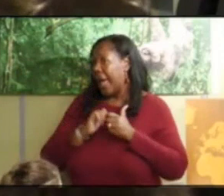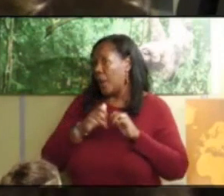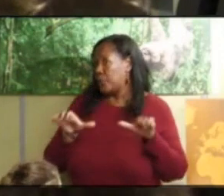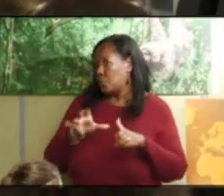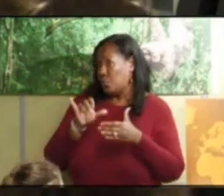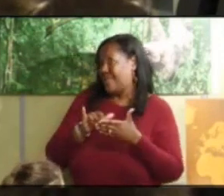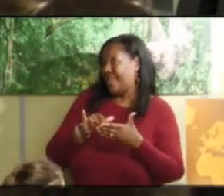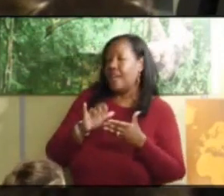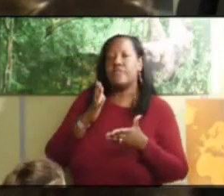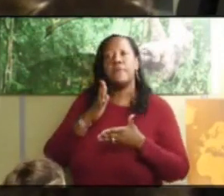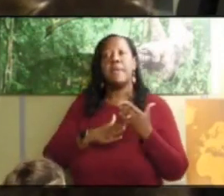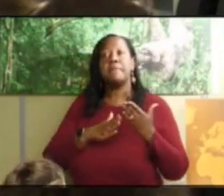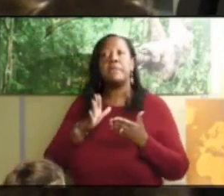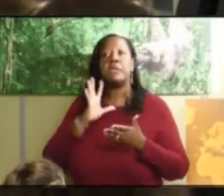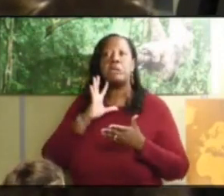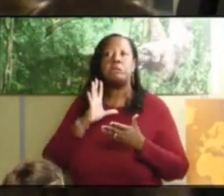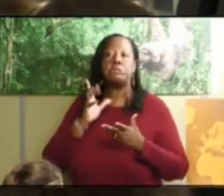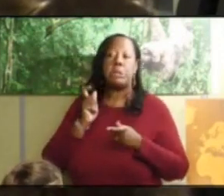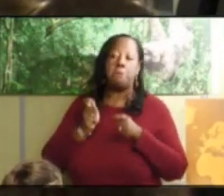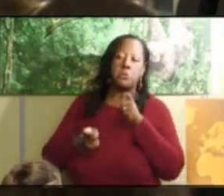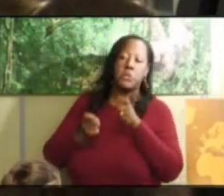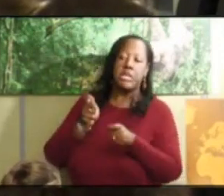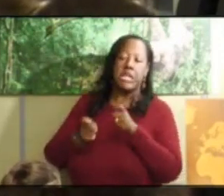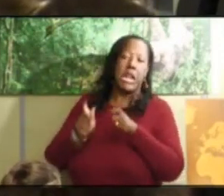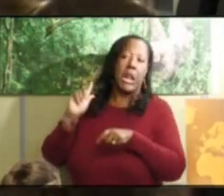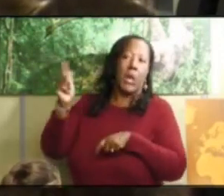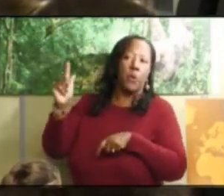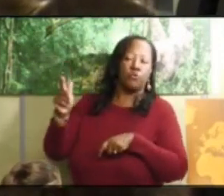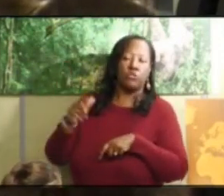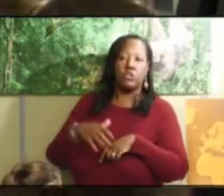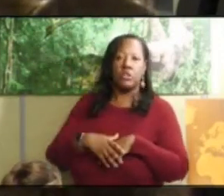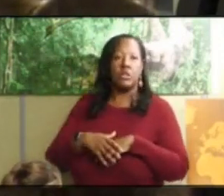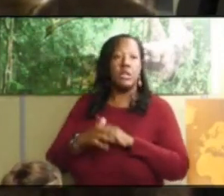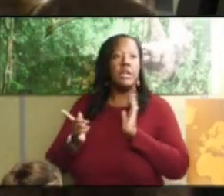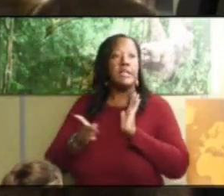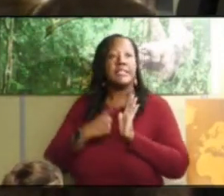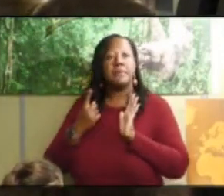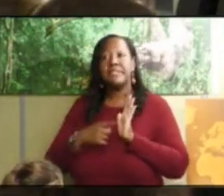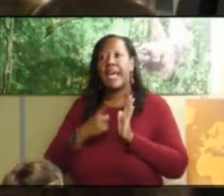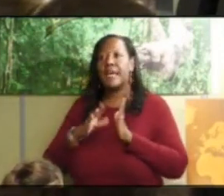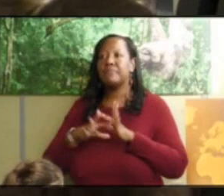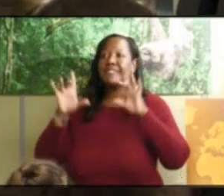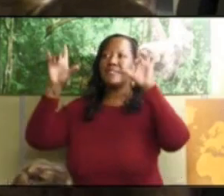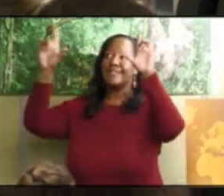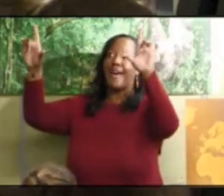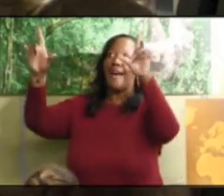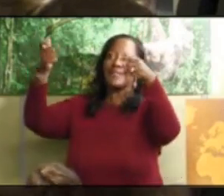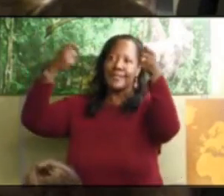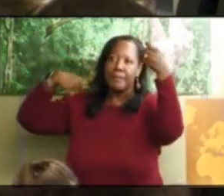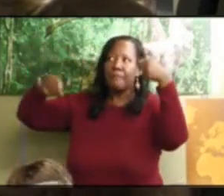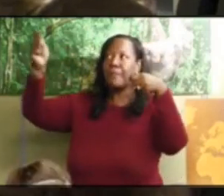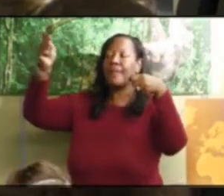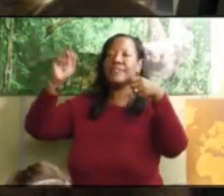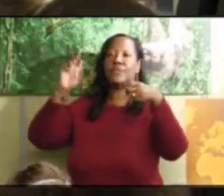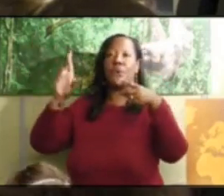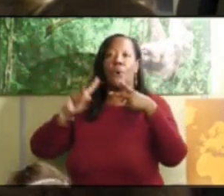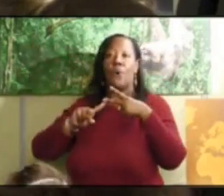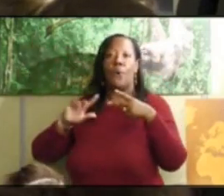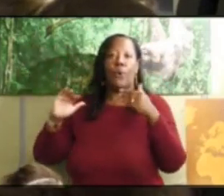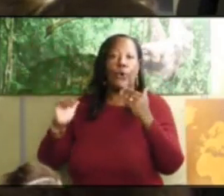there might be options to tweak things later. Sometimes signage can come in and out. Sometimes you could put in a new